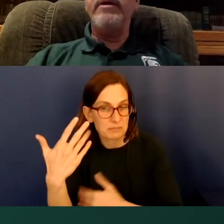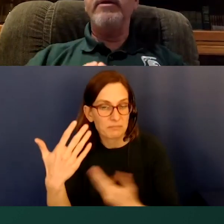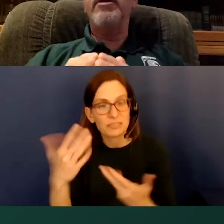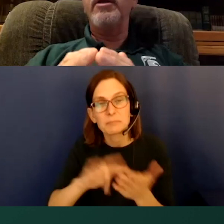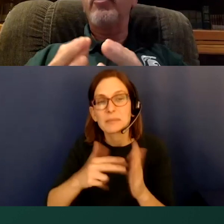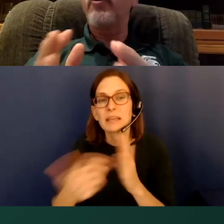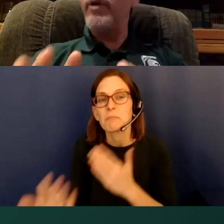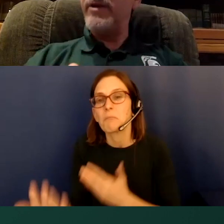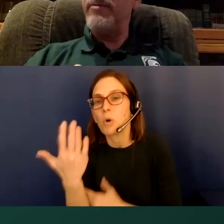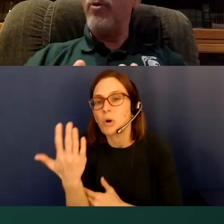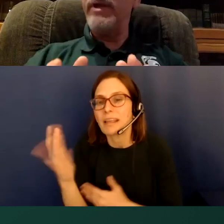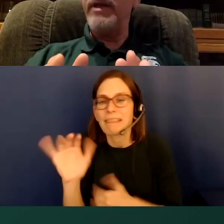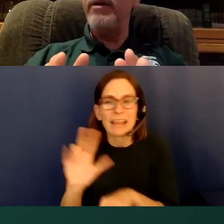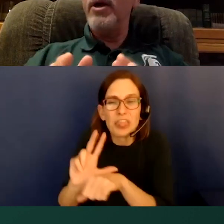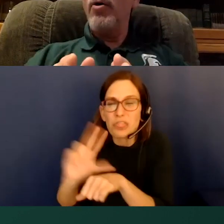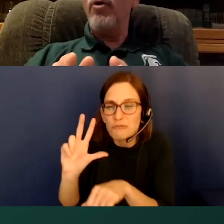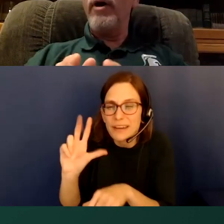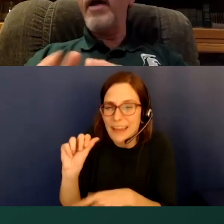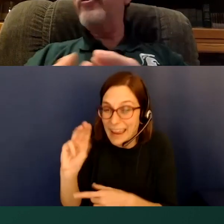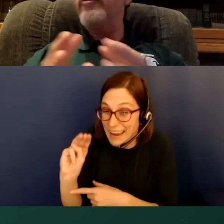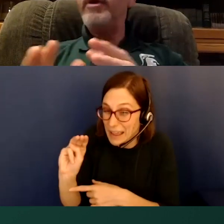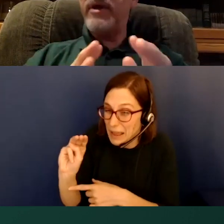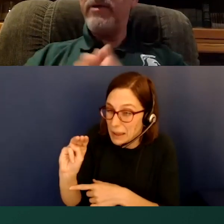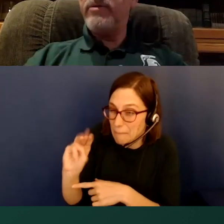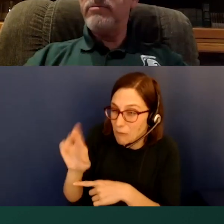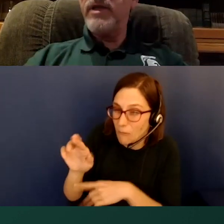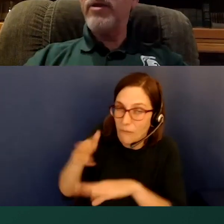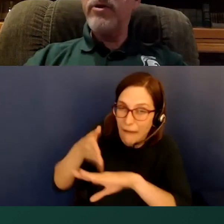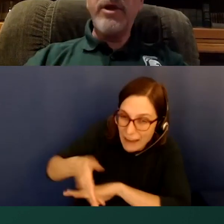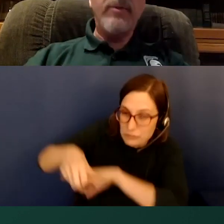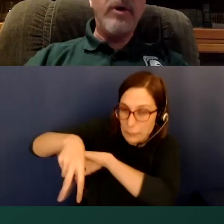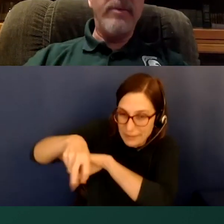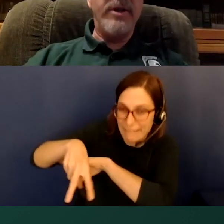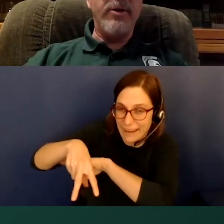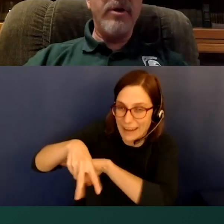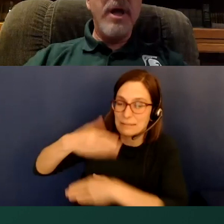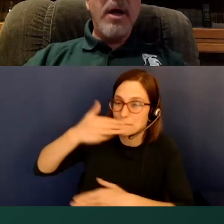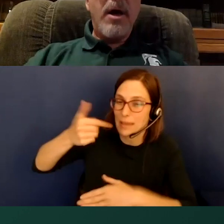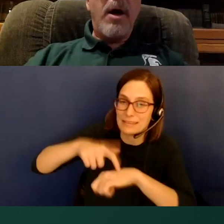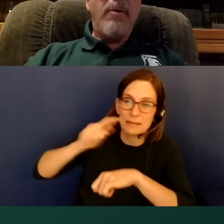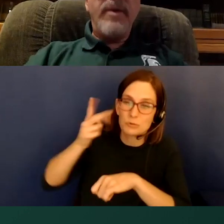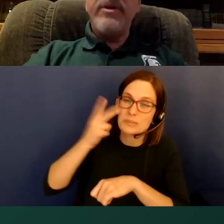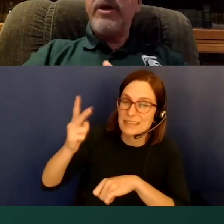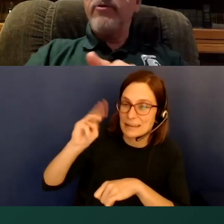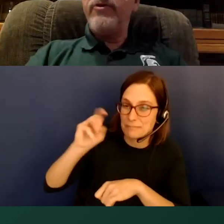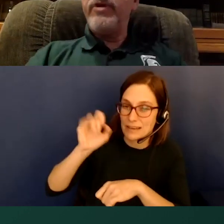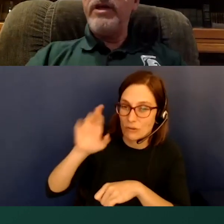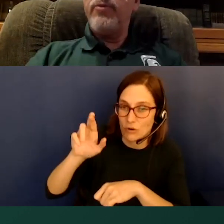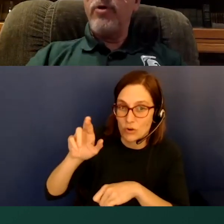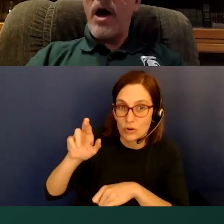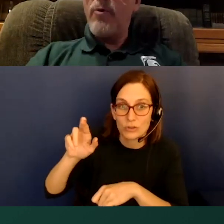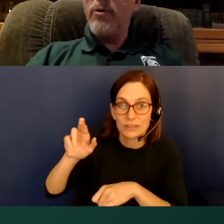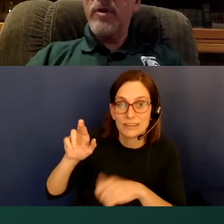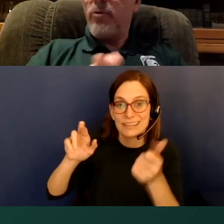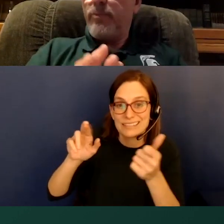I mean, let's say 3 in the morning or after midnight. That's a good time to see meteors. Maybe 10 or 15